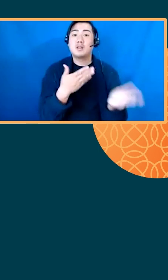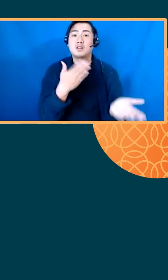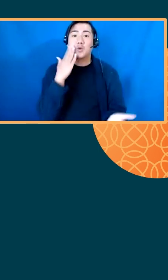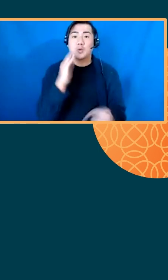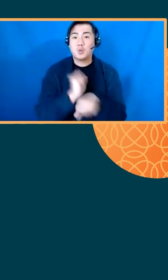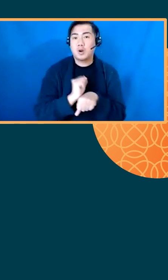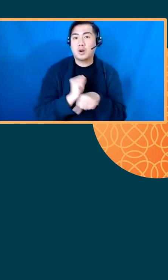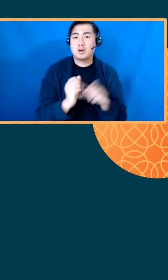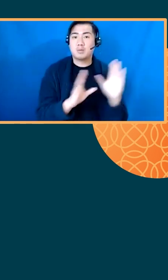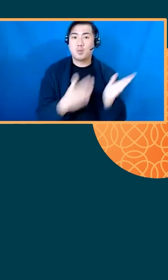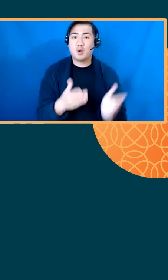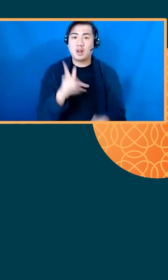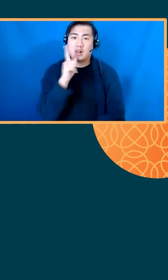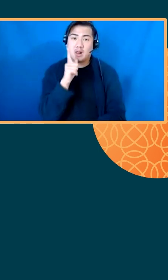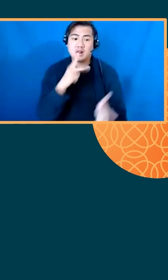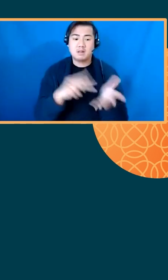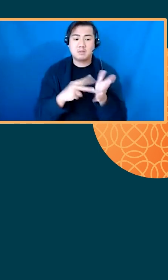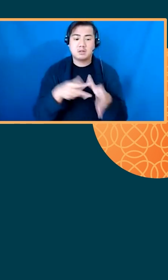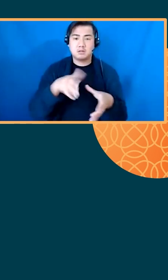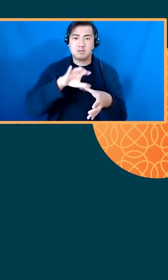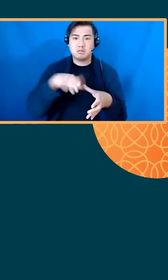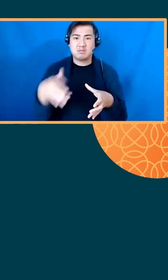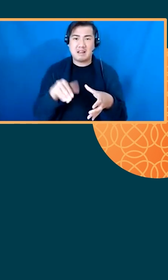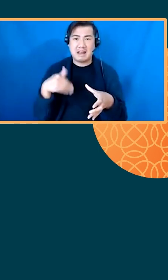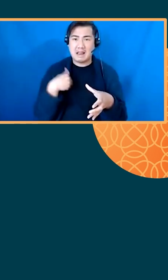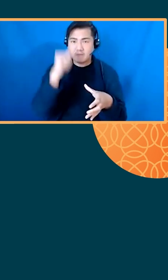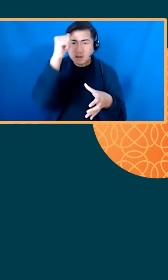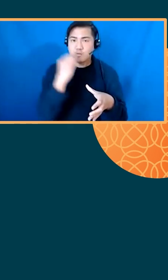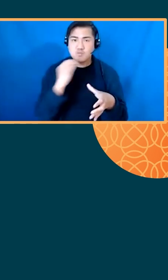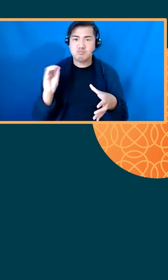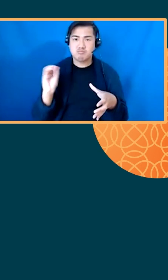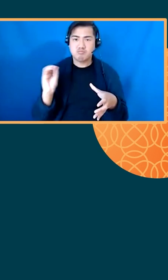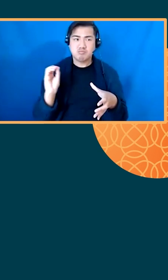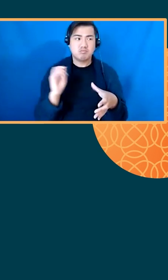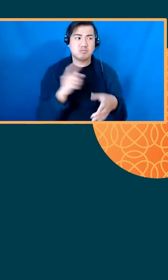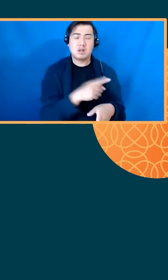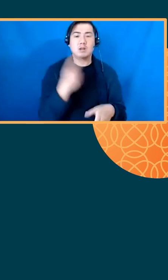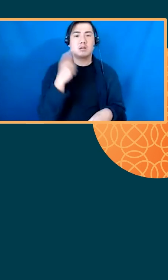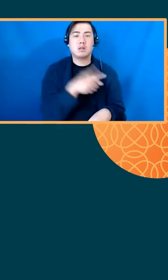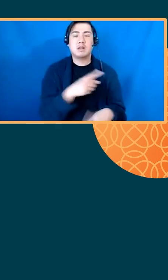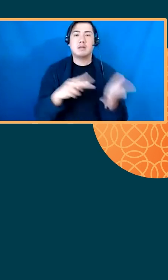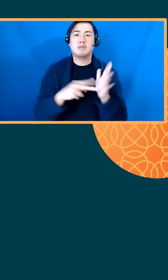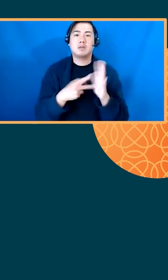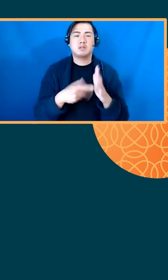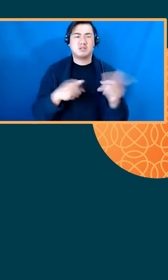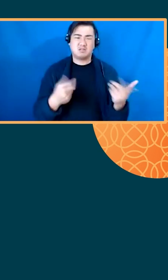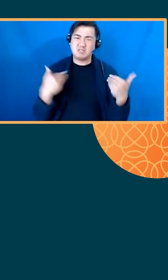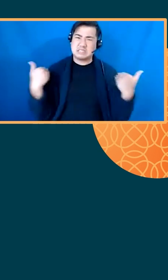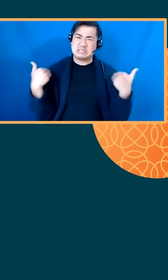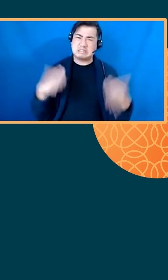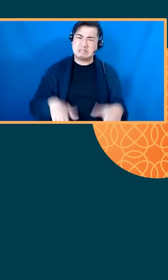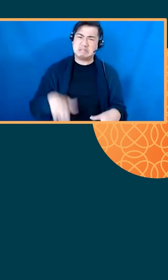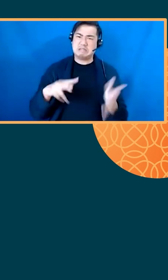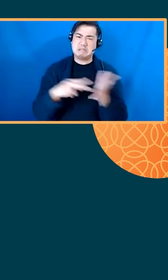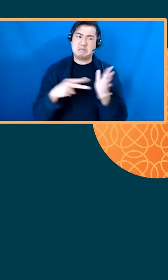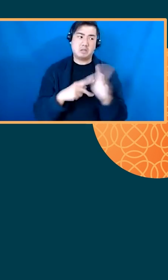And I think it cuts across not only Asian identities, but all ethnic identities, where if your food has